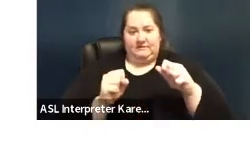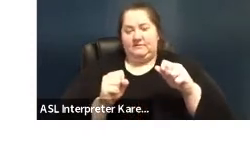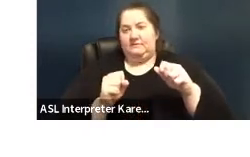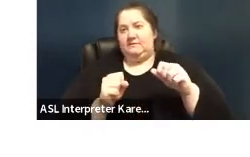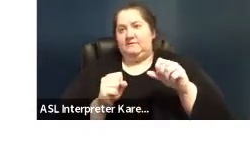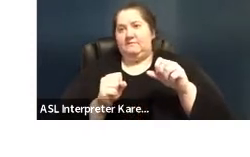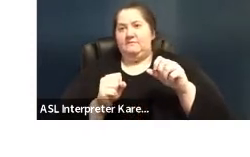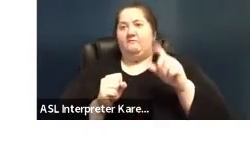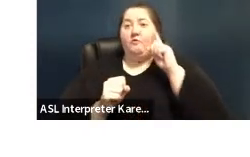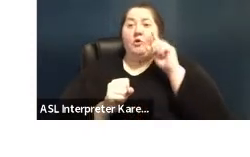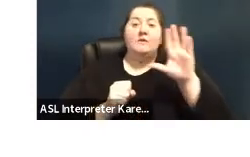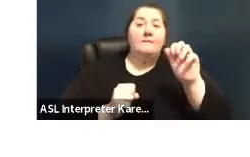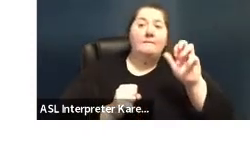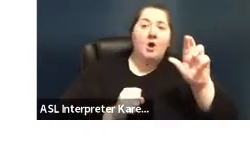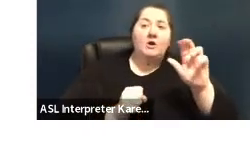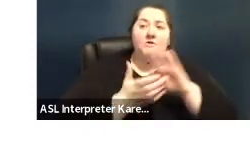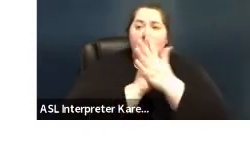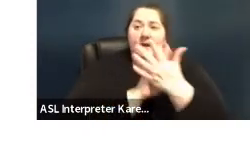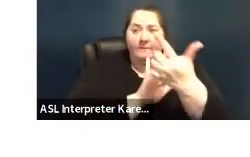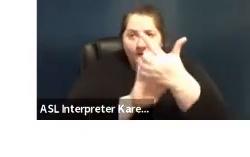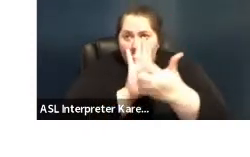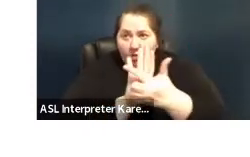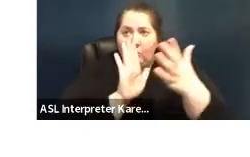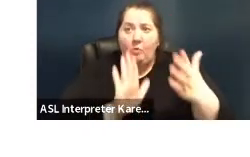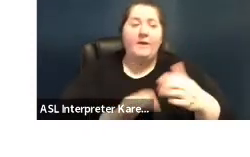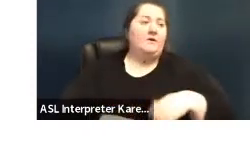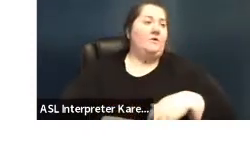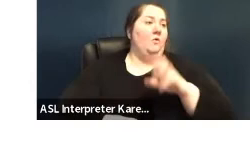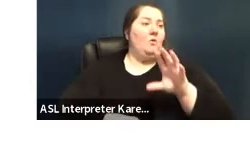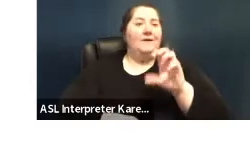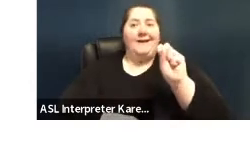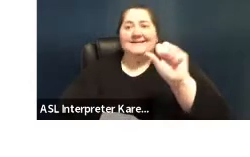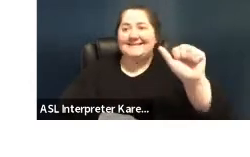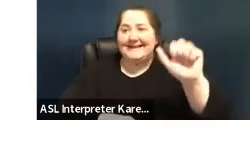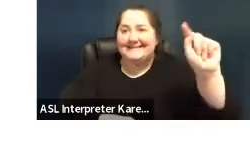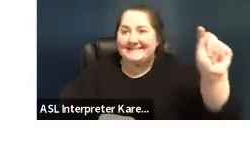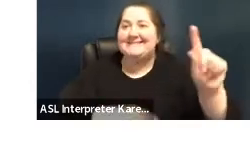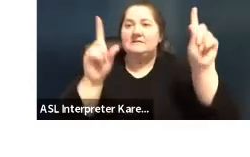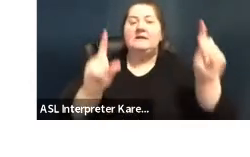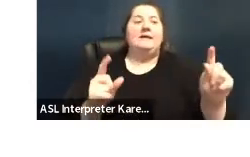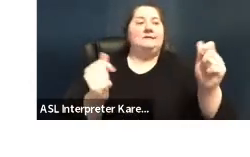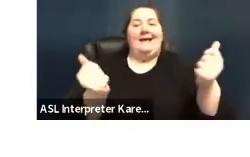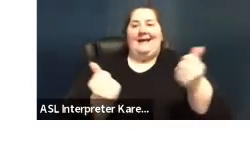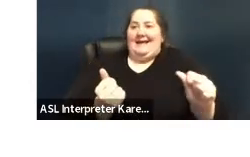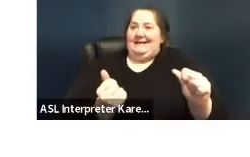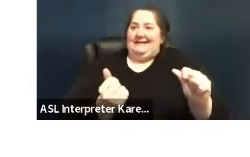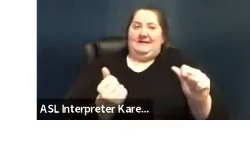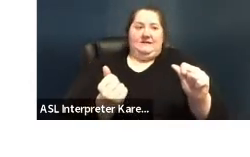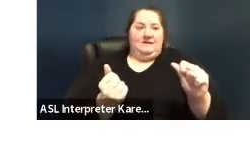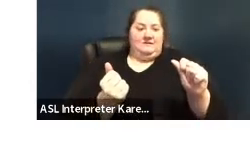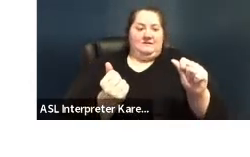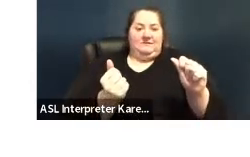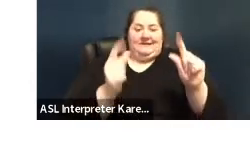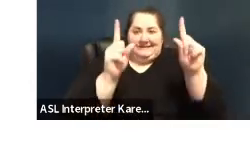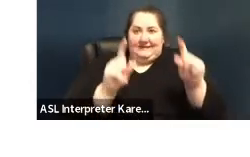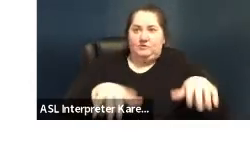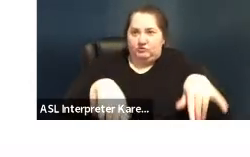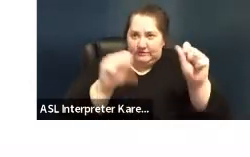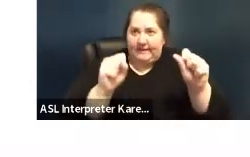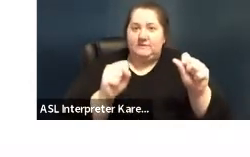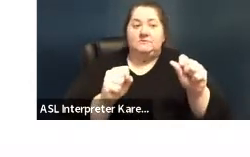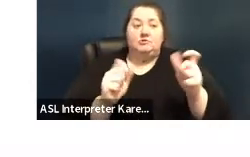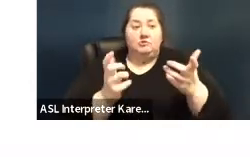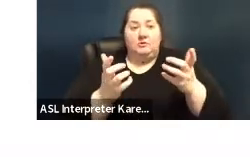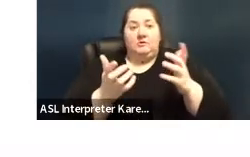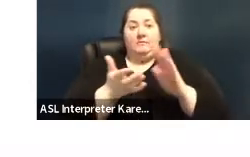bar exam and all of these kinds of things, any exams that you have to take to get a license to be,